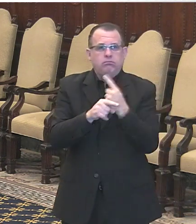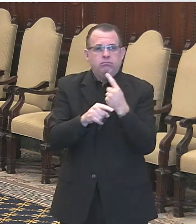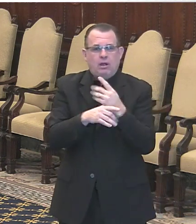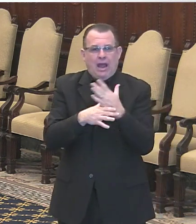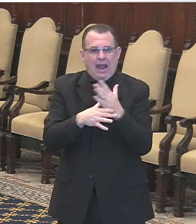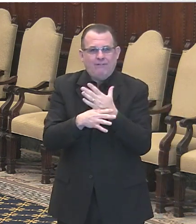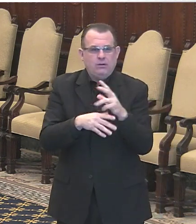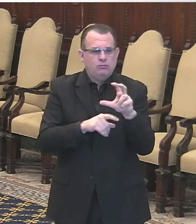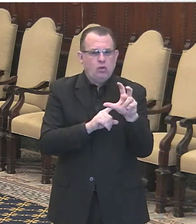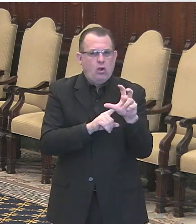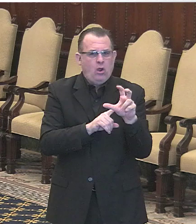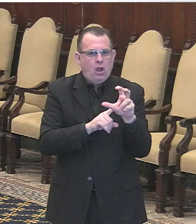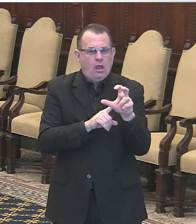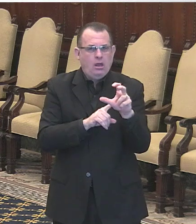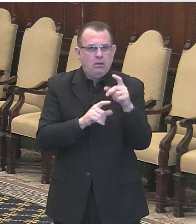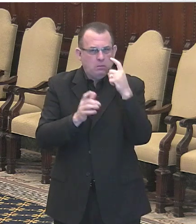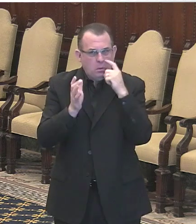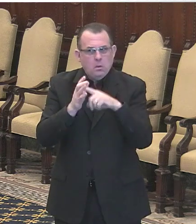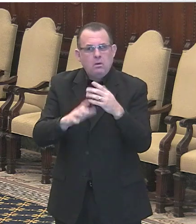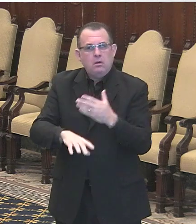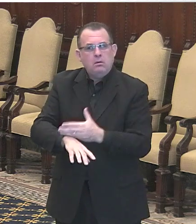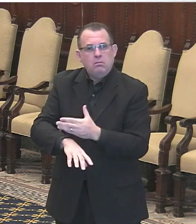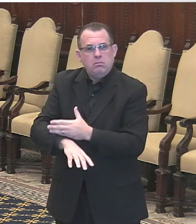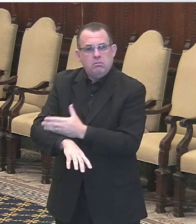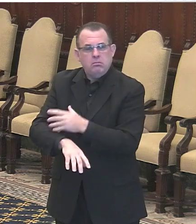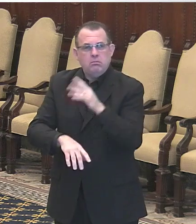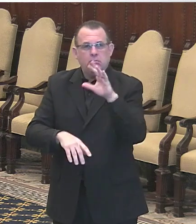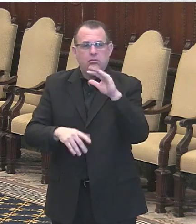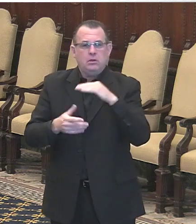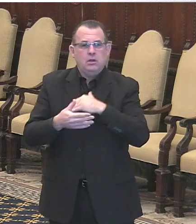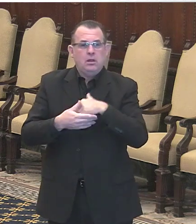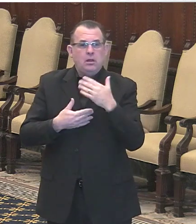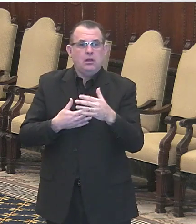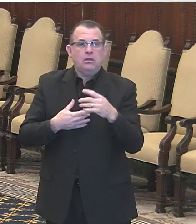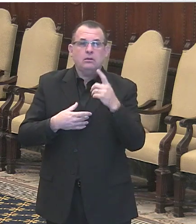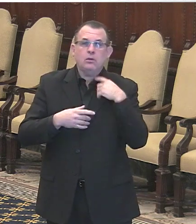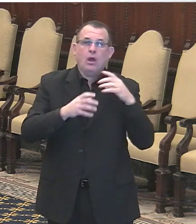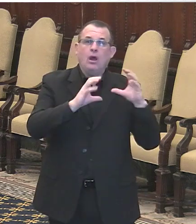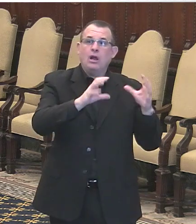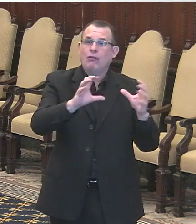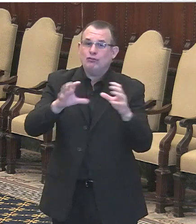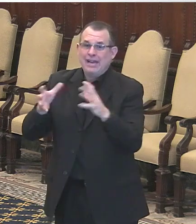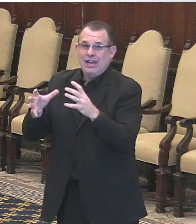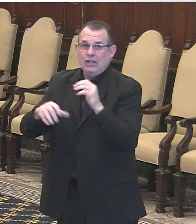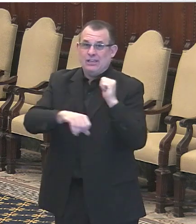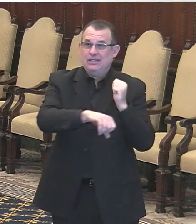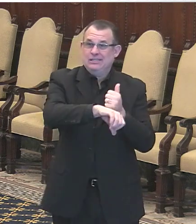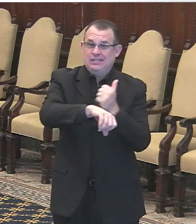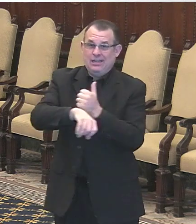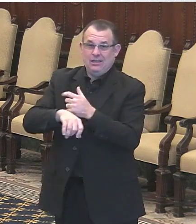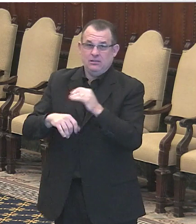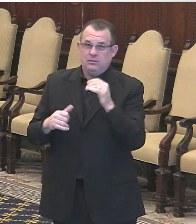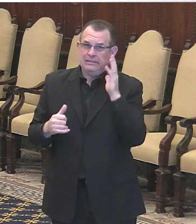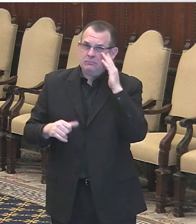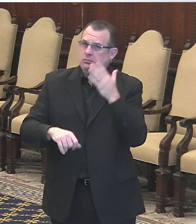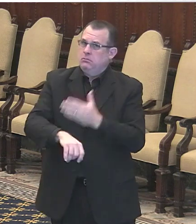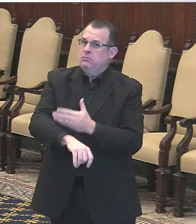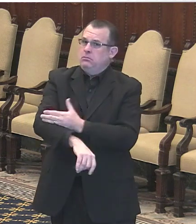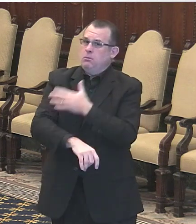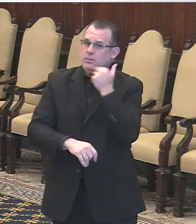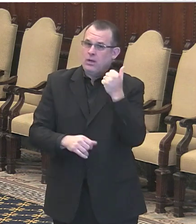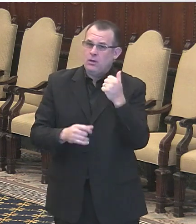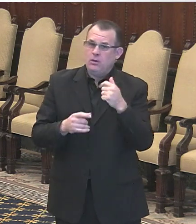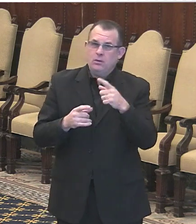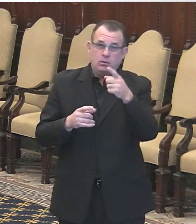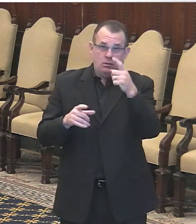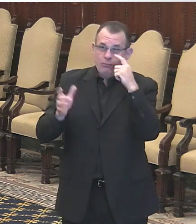major progress. We're also seeing progress in our congregate settings where it's been the highest risk. If you look at our website, you can see a graph of the number of cases